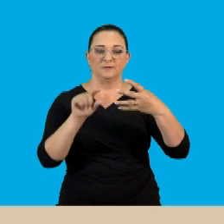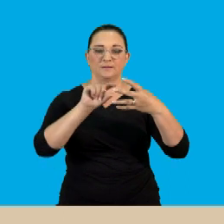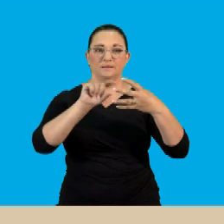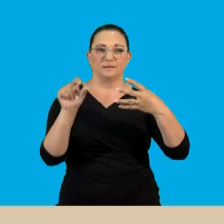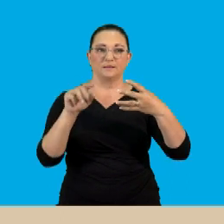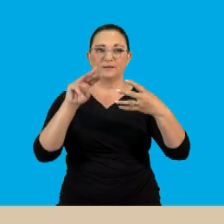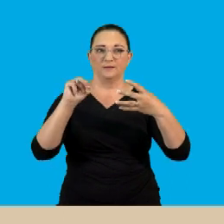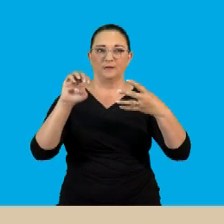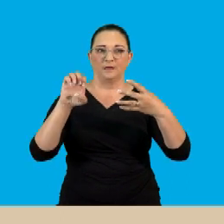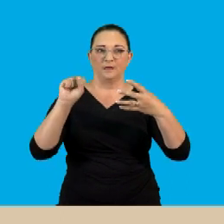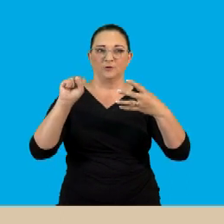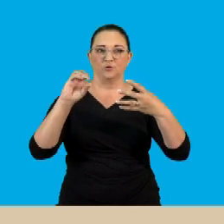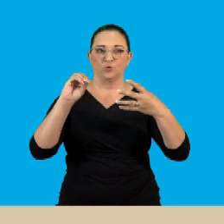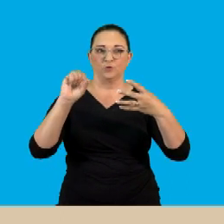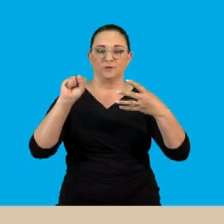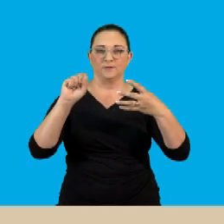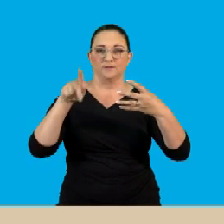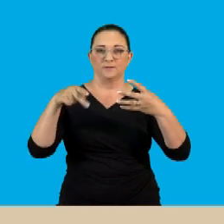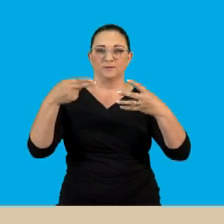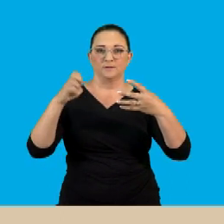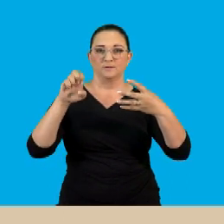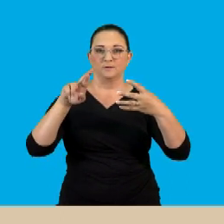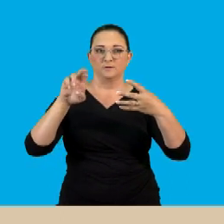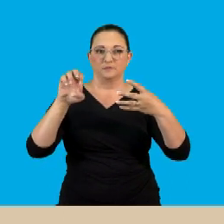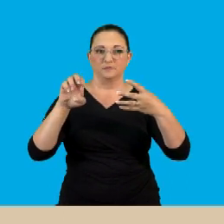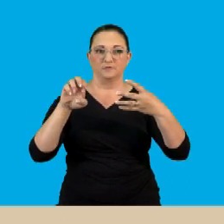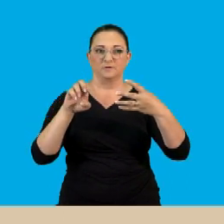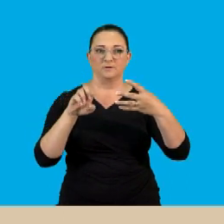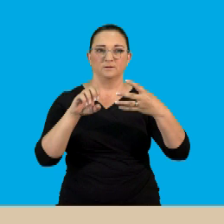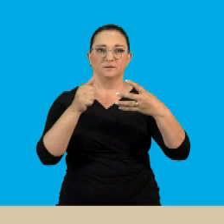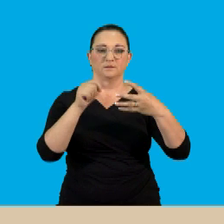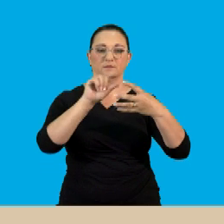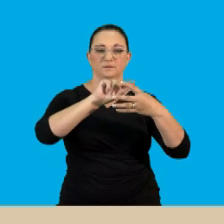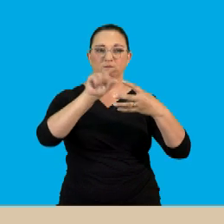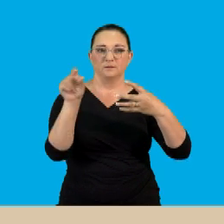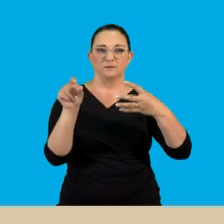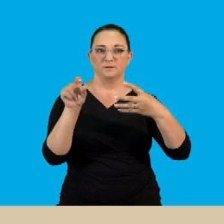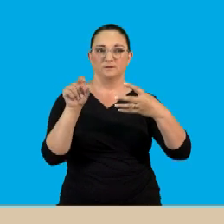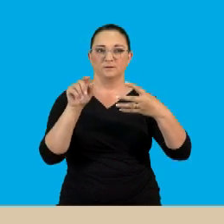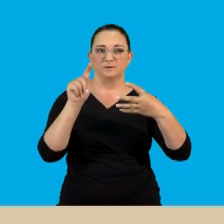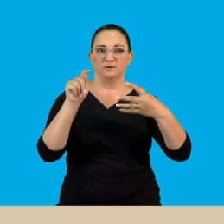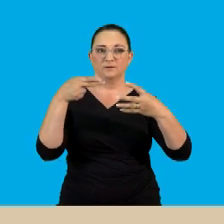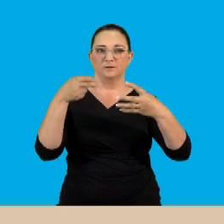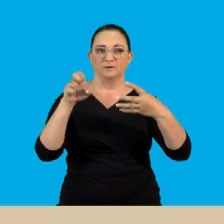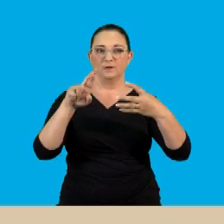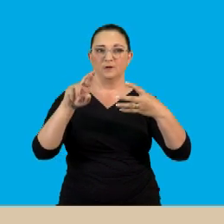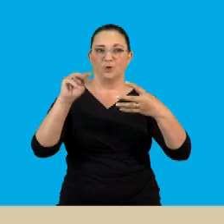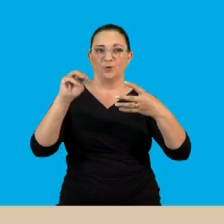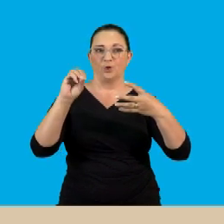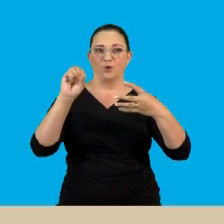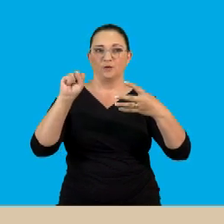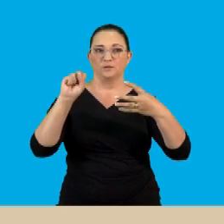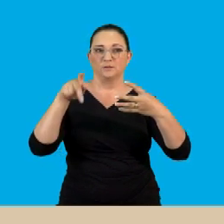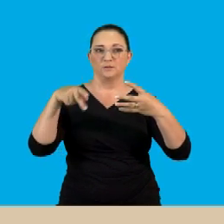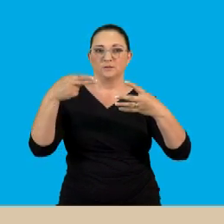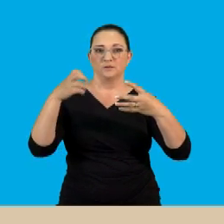The mesosphere, it is the third layer of the atmosphere from the surface of the Earth. Then the thermosphere, it is